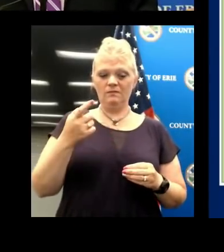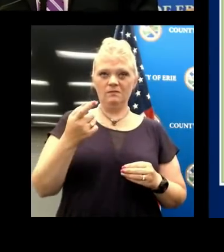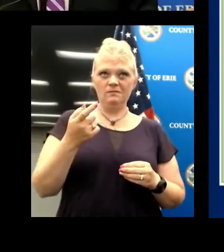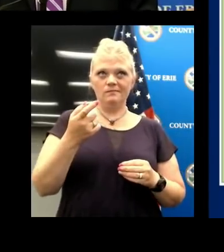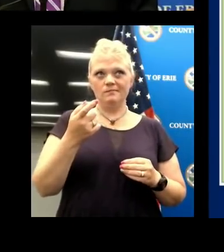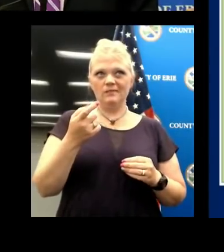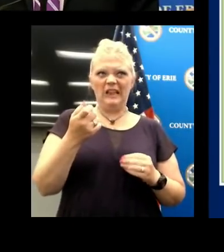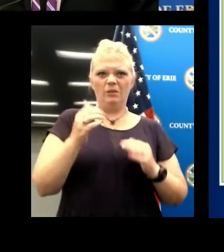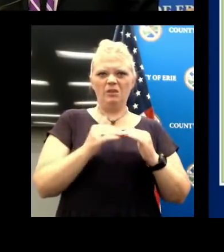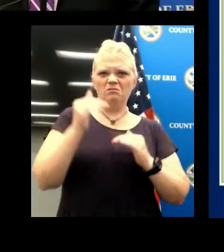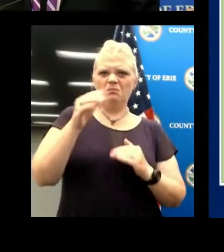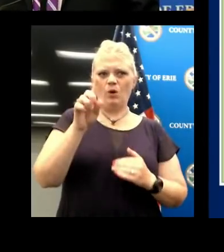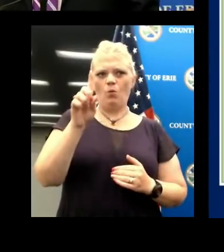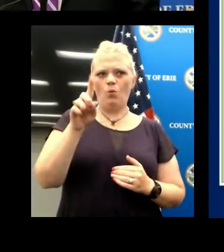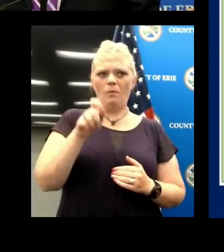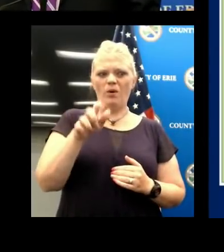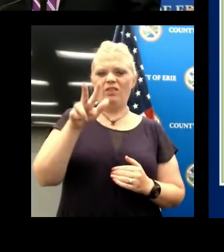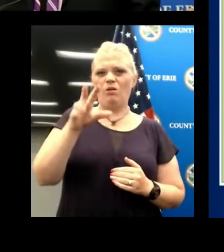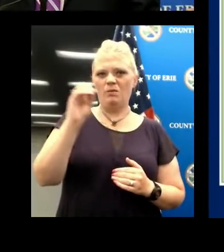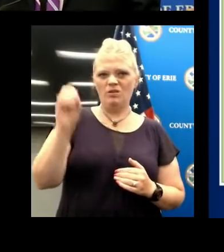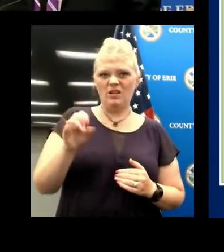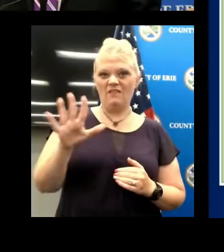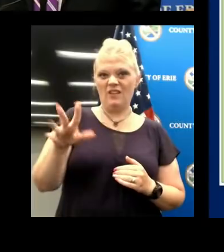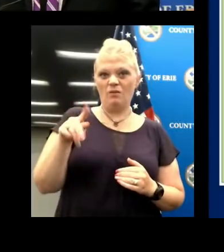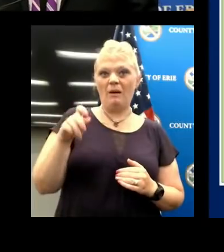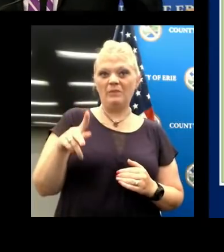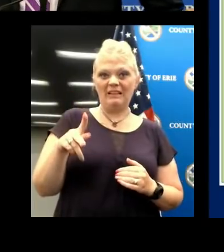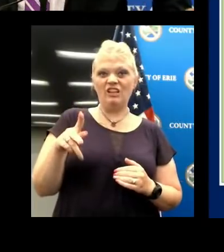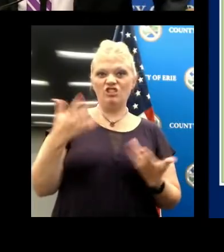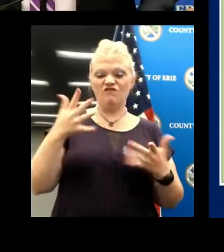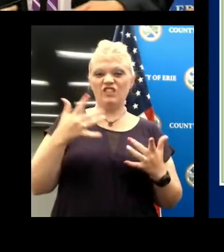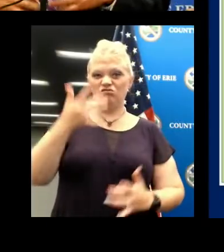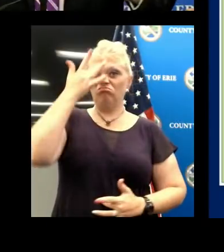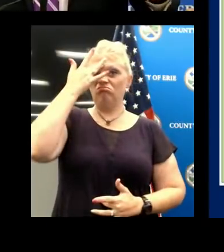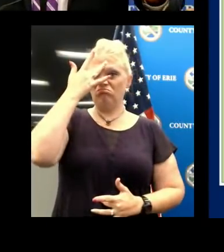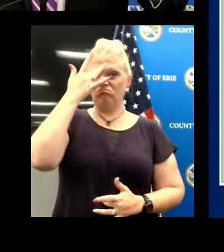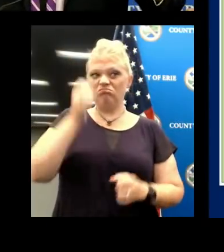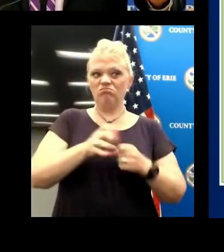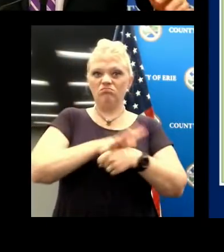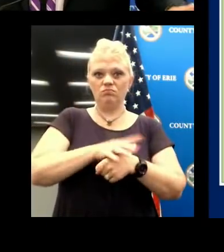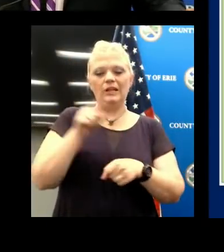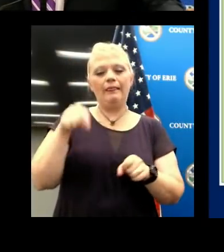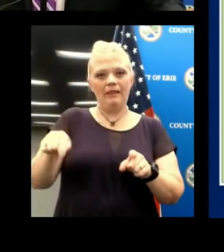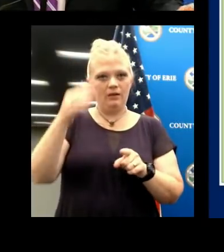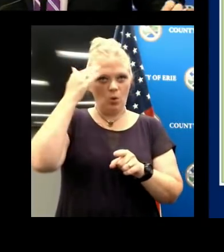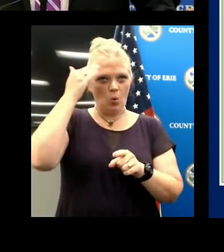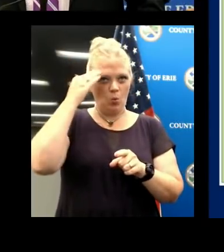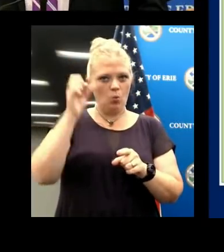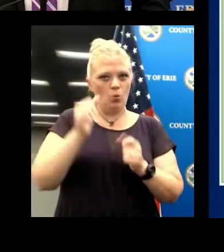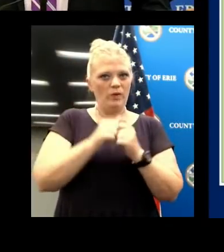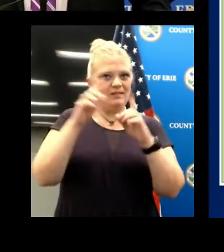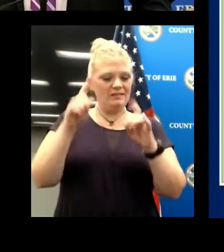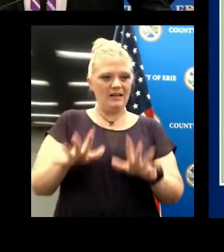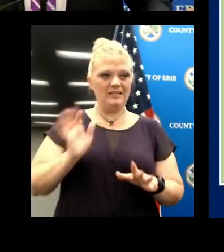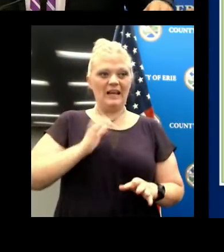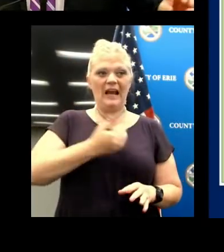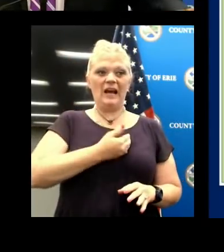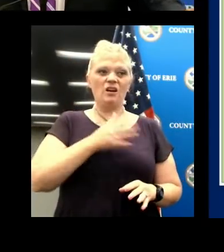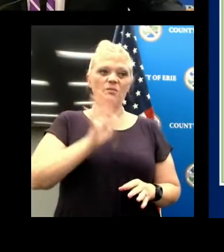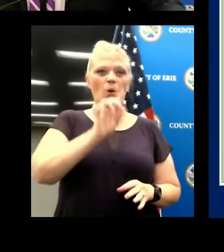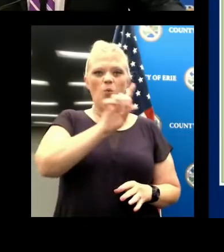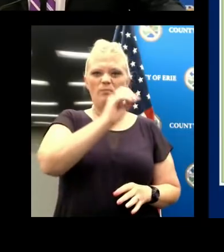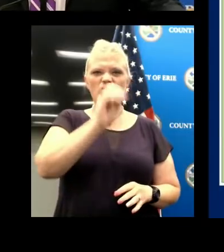is above us. About 1.3% of their population has contracted the coronavirus that they're aware of through tests. Ours is about